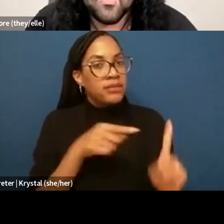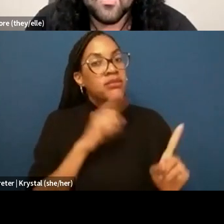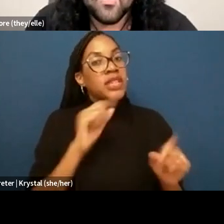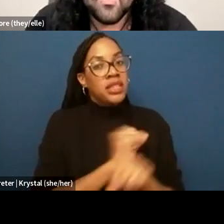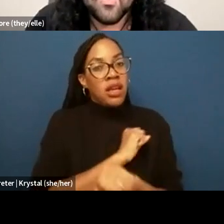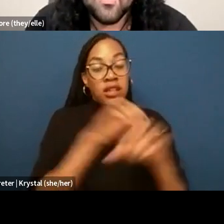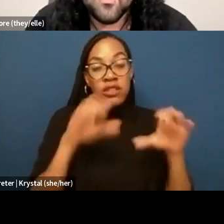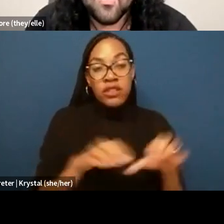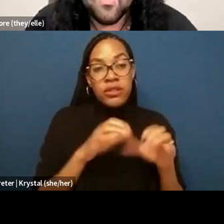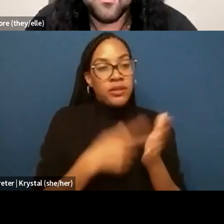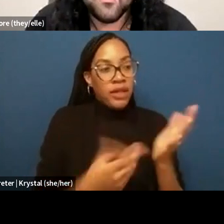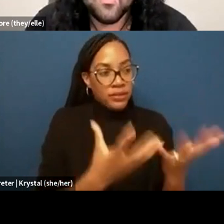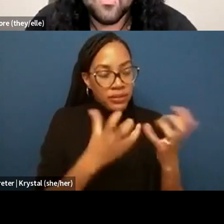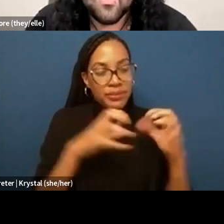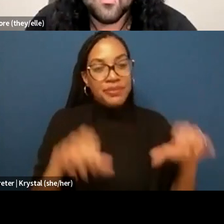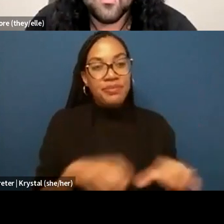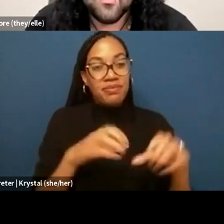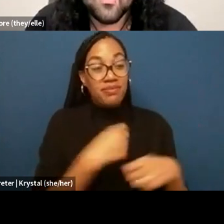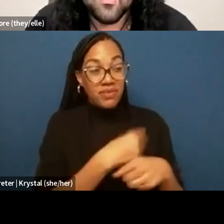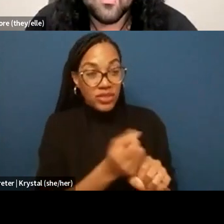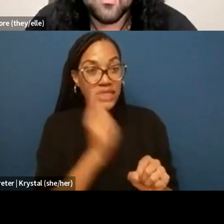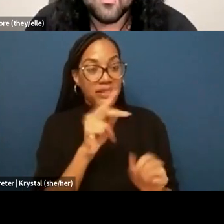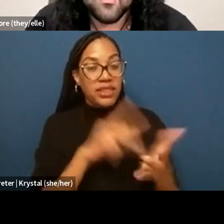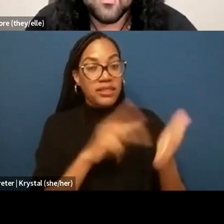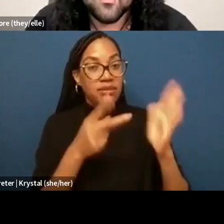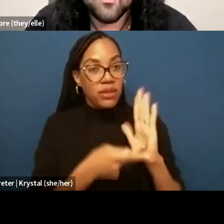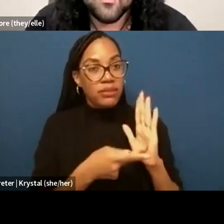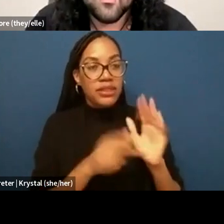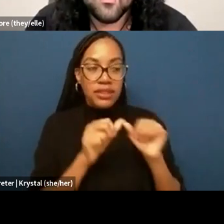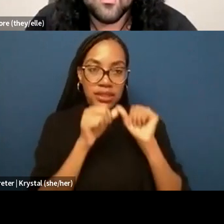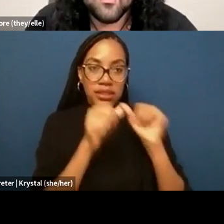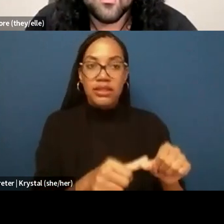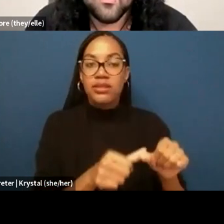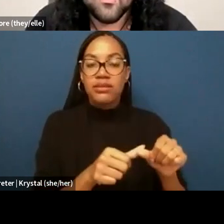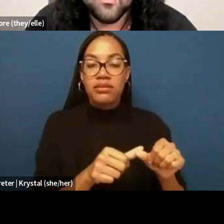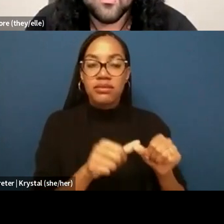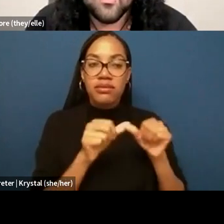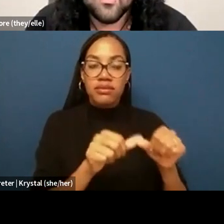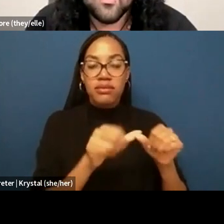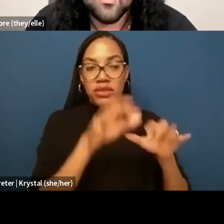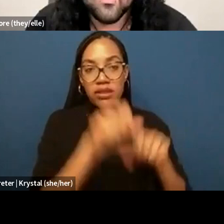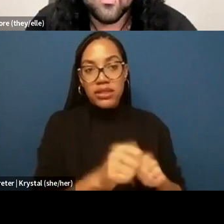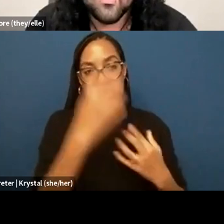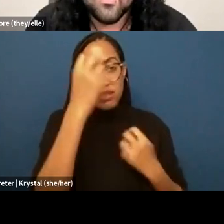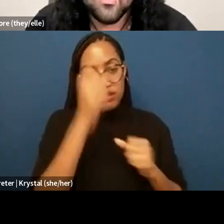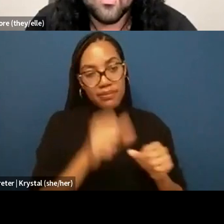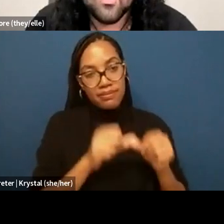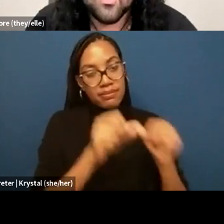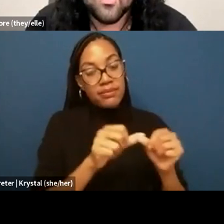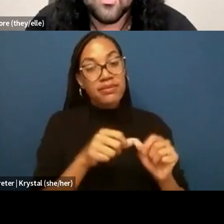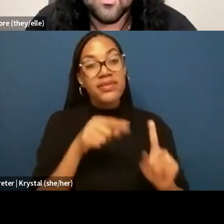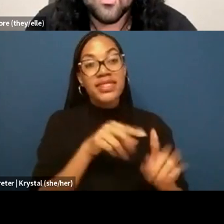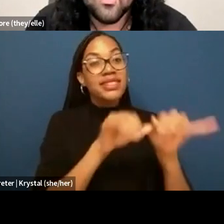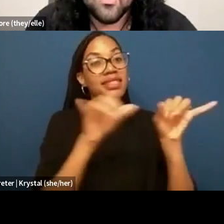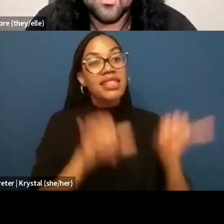the role that it was created as a part of ongoing colonization to perpetuate, a system that cannot be